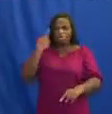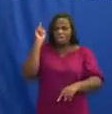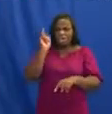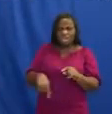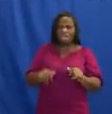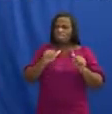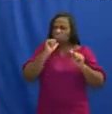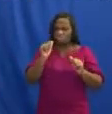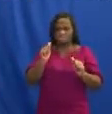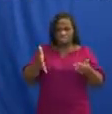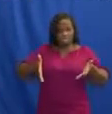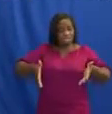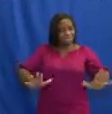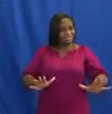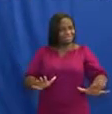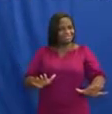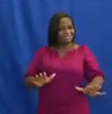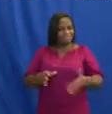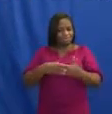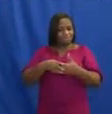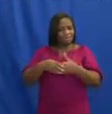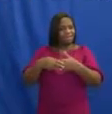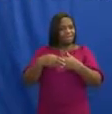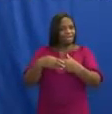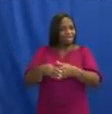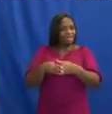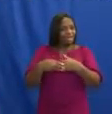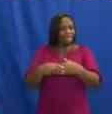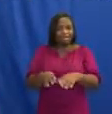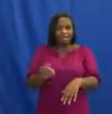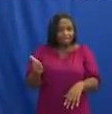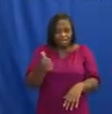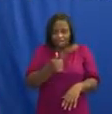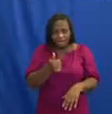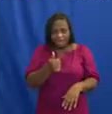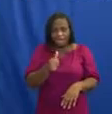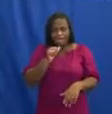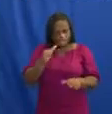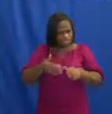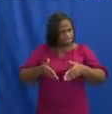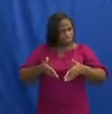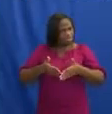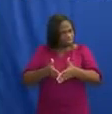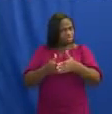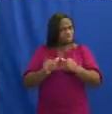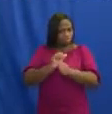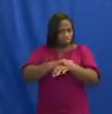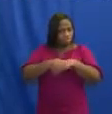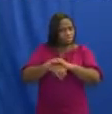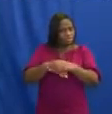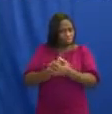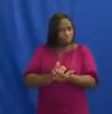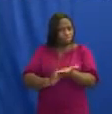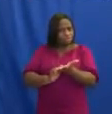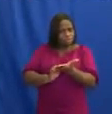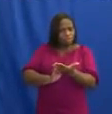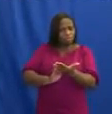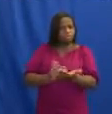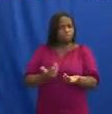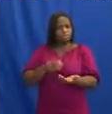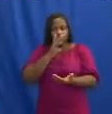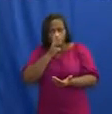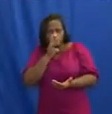cannot afford to let our guard down. Let us continue to wash our hands under running